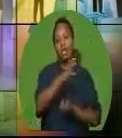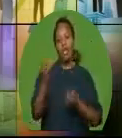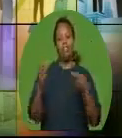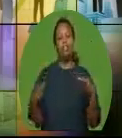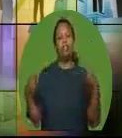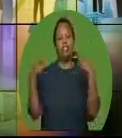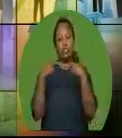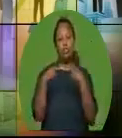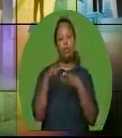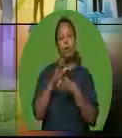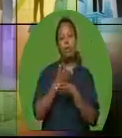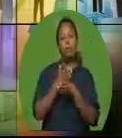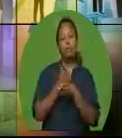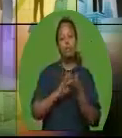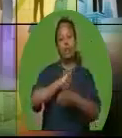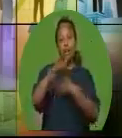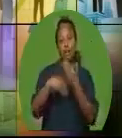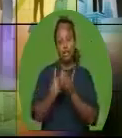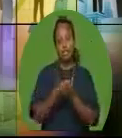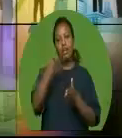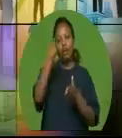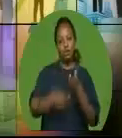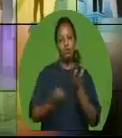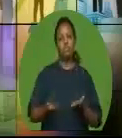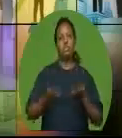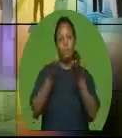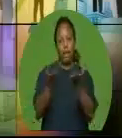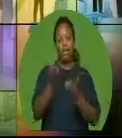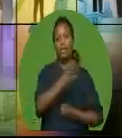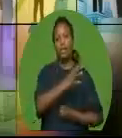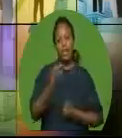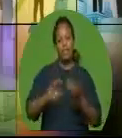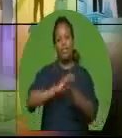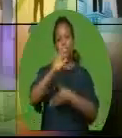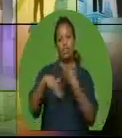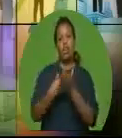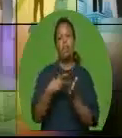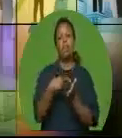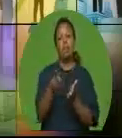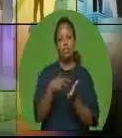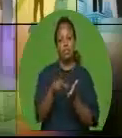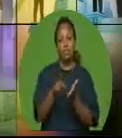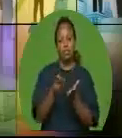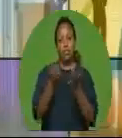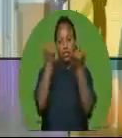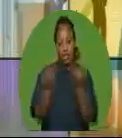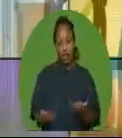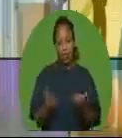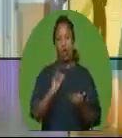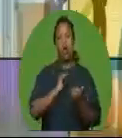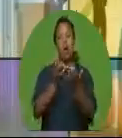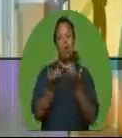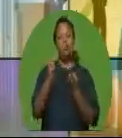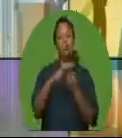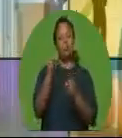supply and the relationship between aggregate output supplied and the general price.